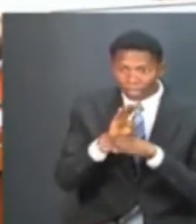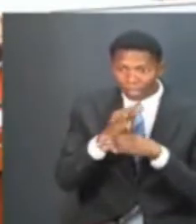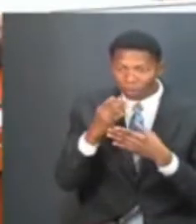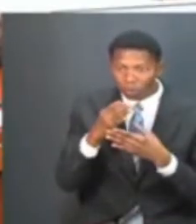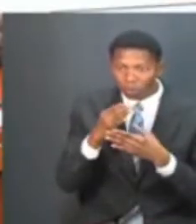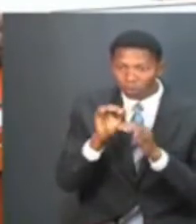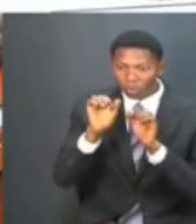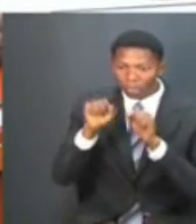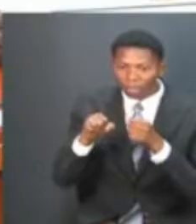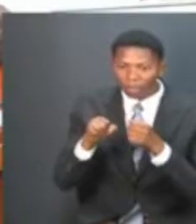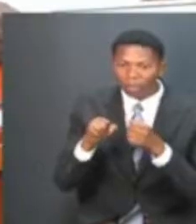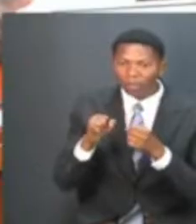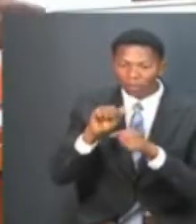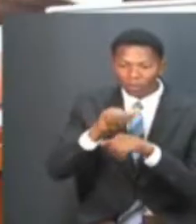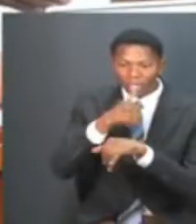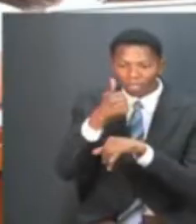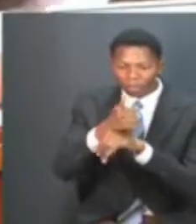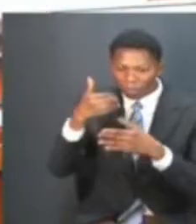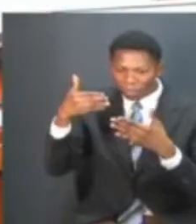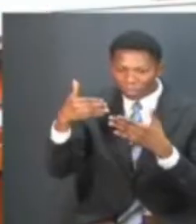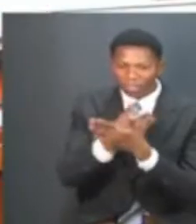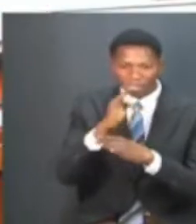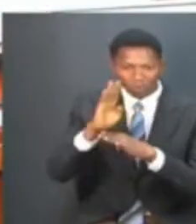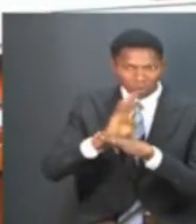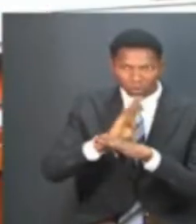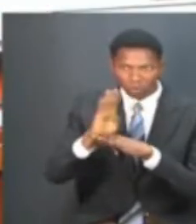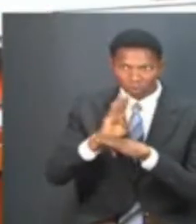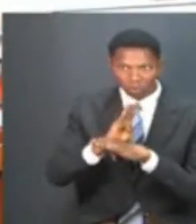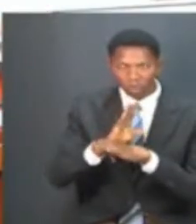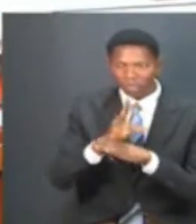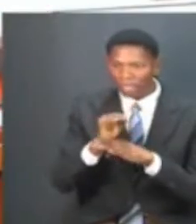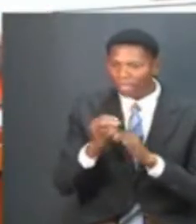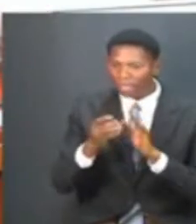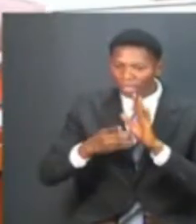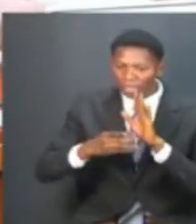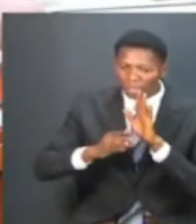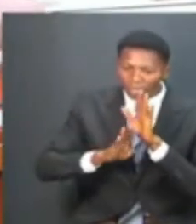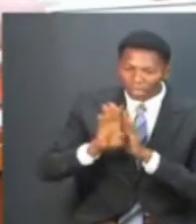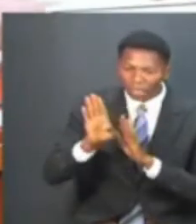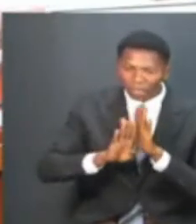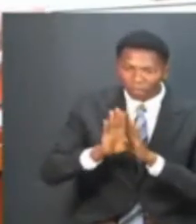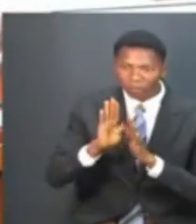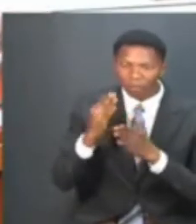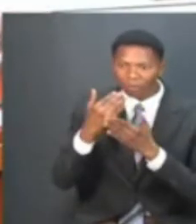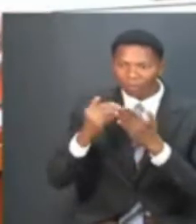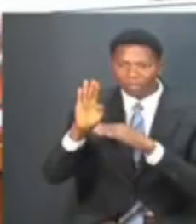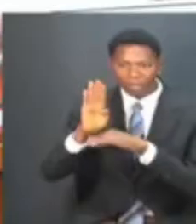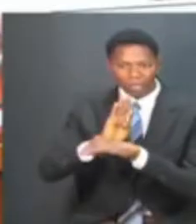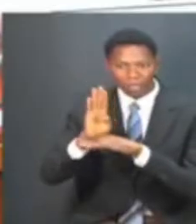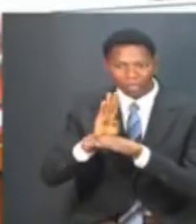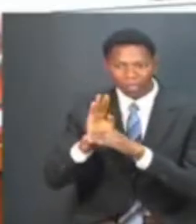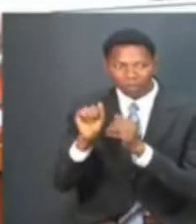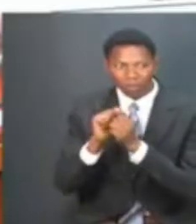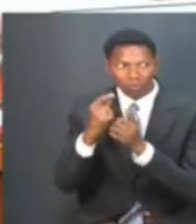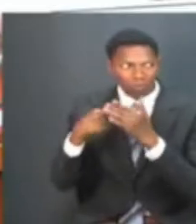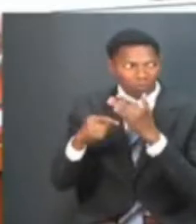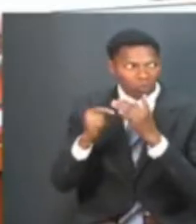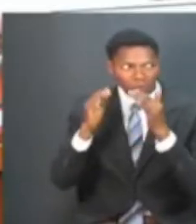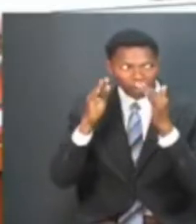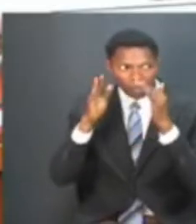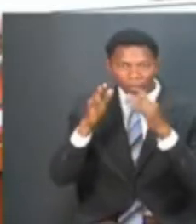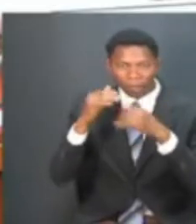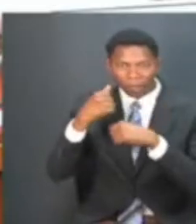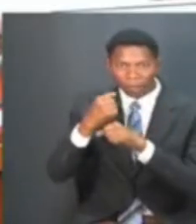set up a new business venture and develop one's own business with the intention of